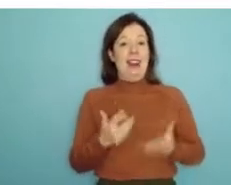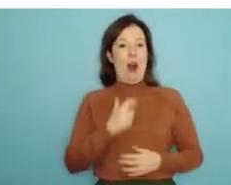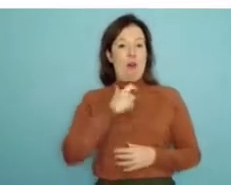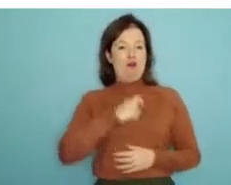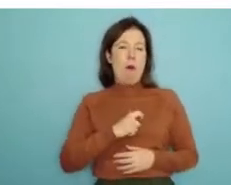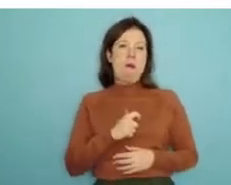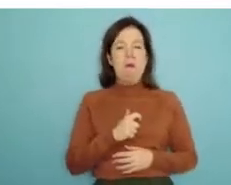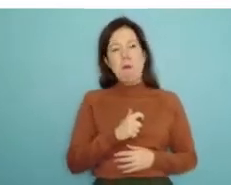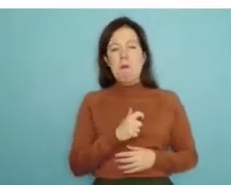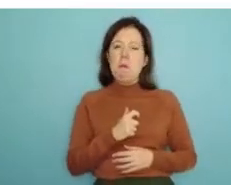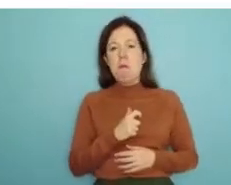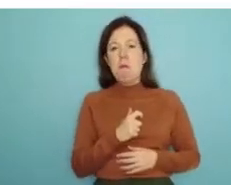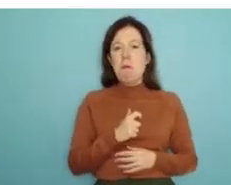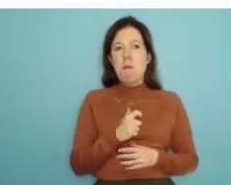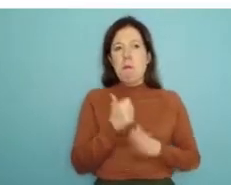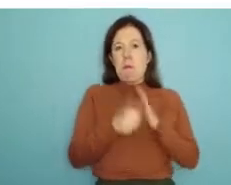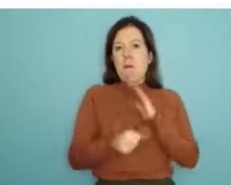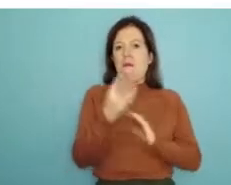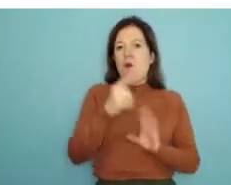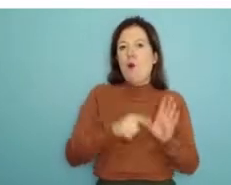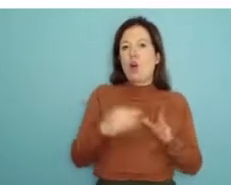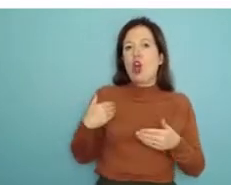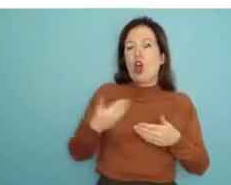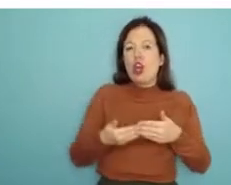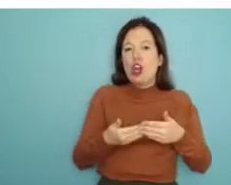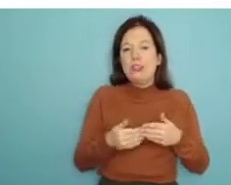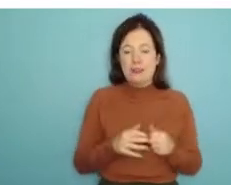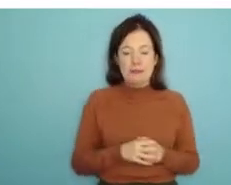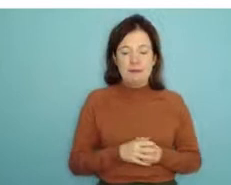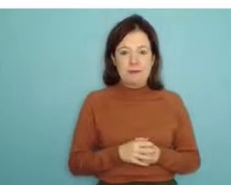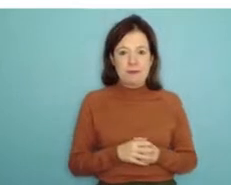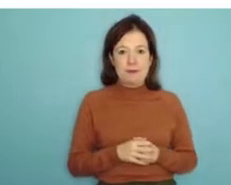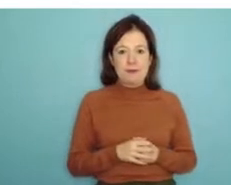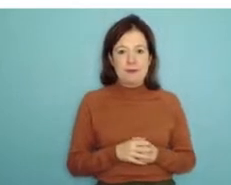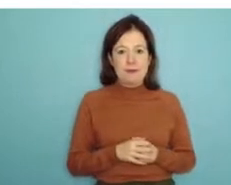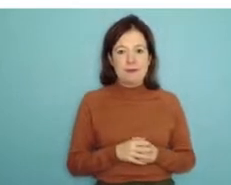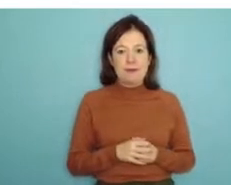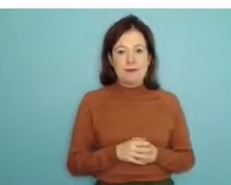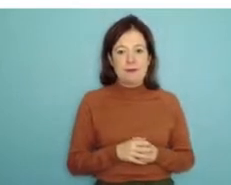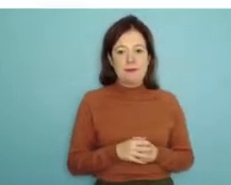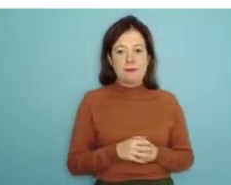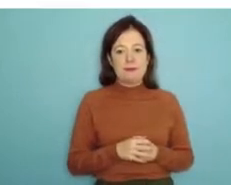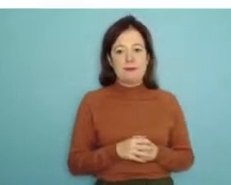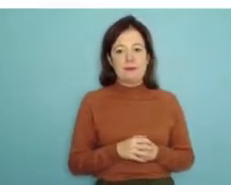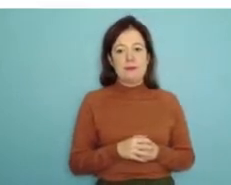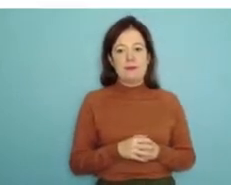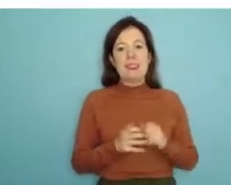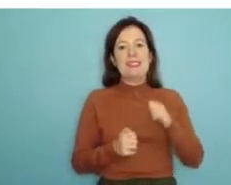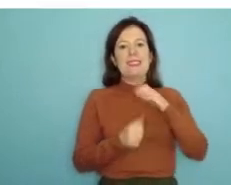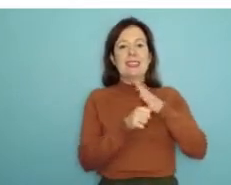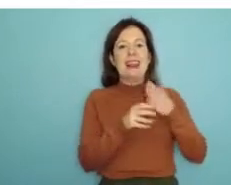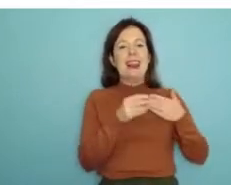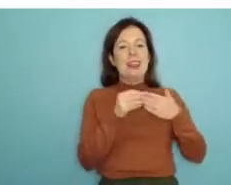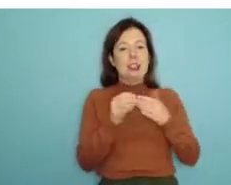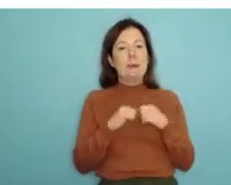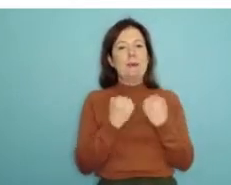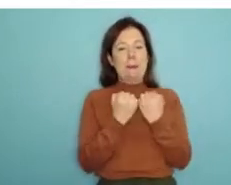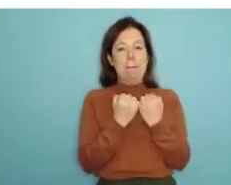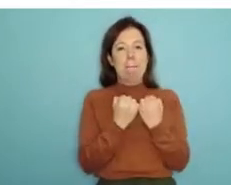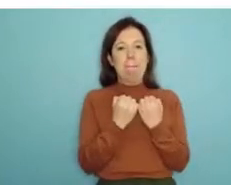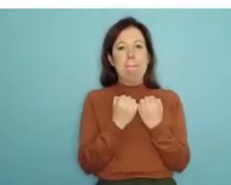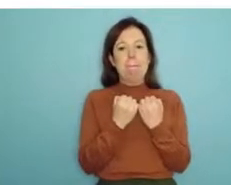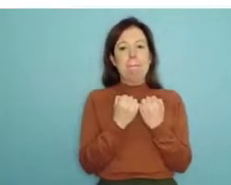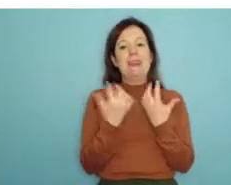4 years now, which is as part of the senior leadership team in an